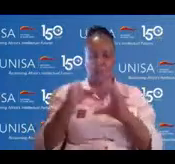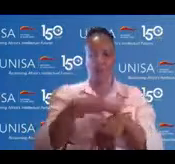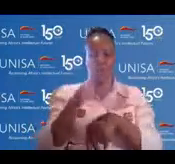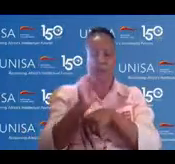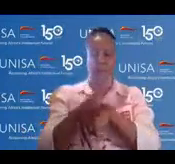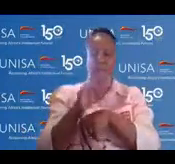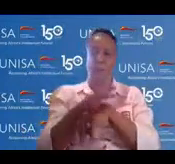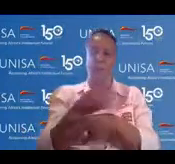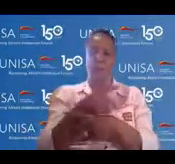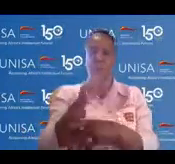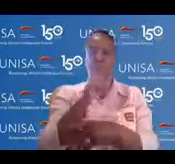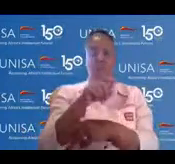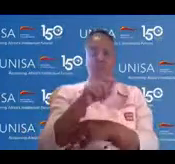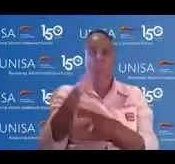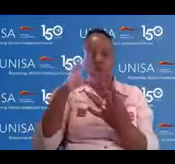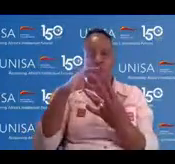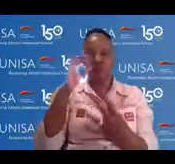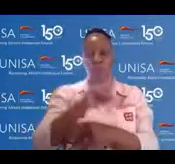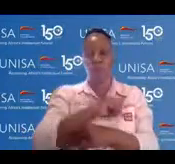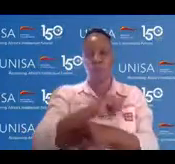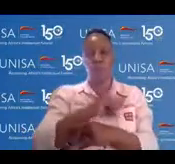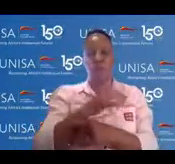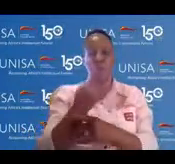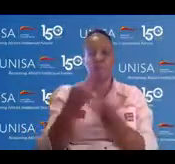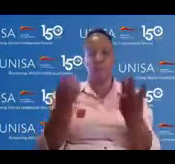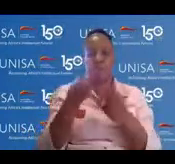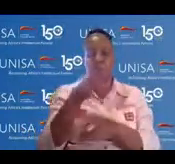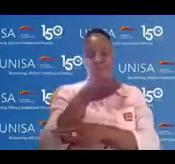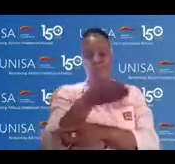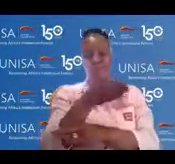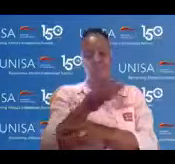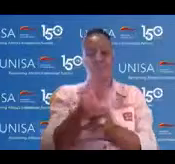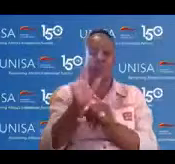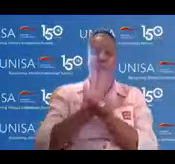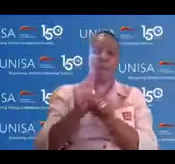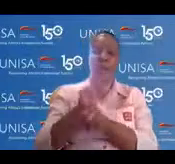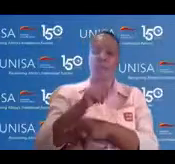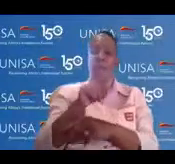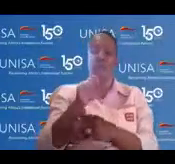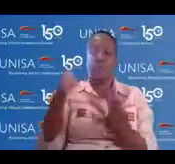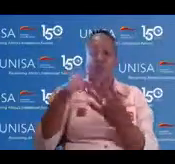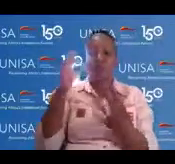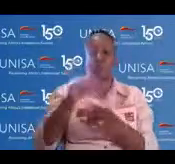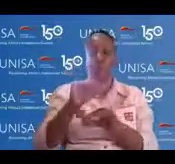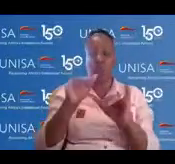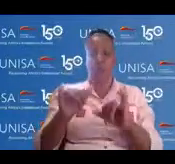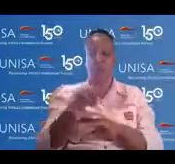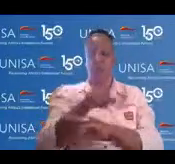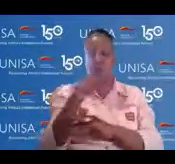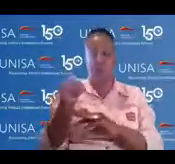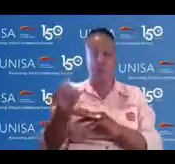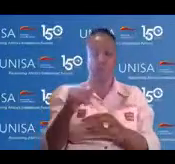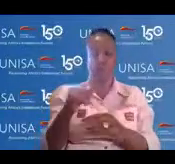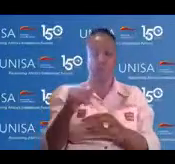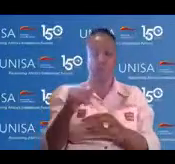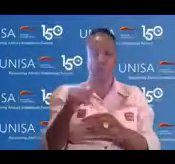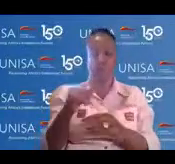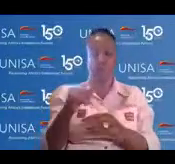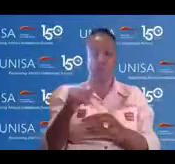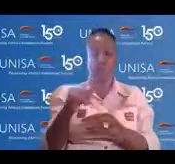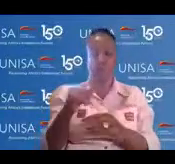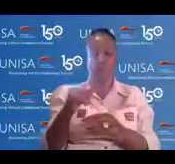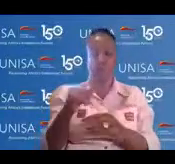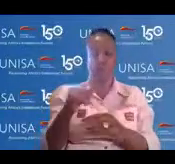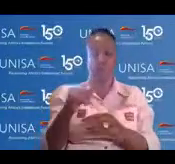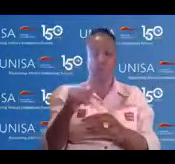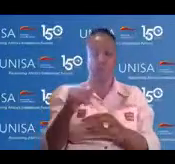option because we have warm bodies behind that option waiting for you to provide us with your inquiries so we are able to